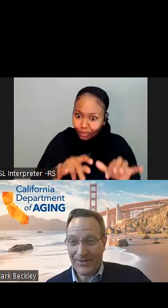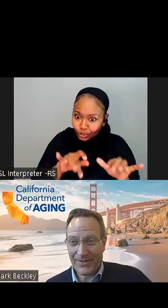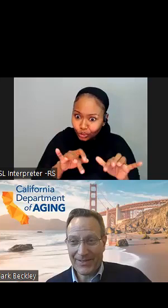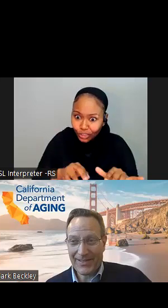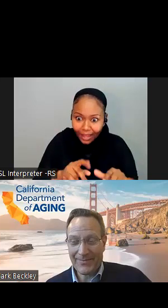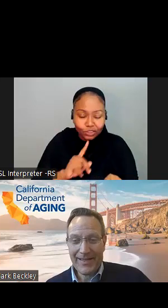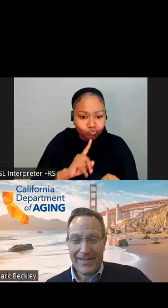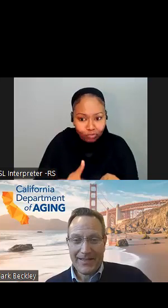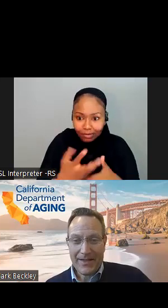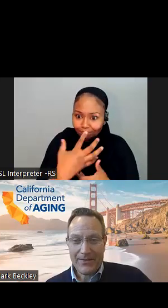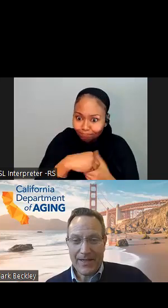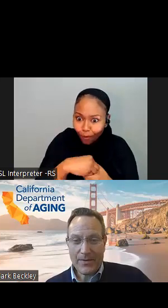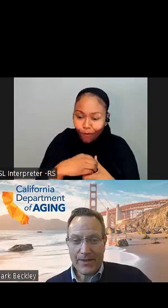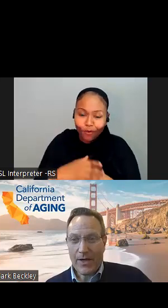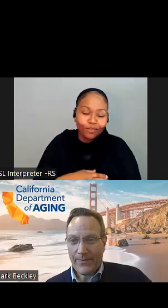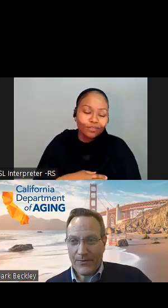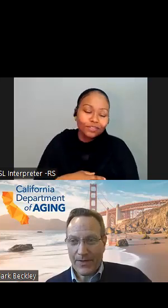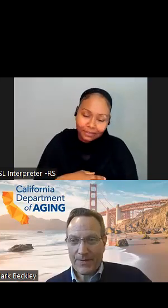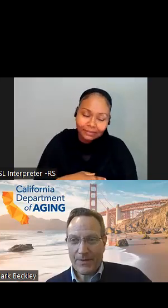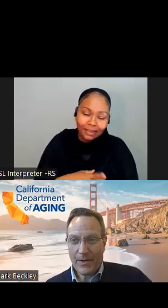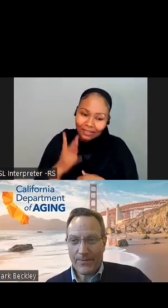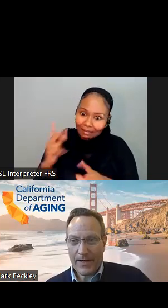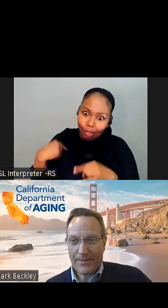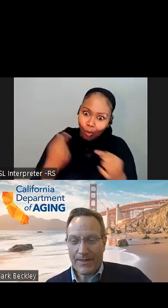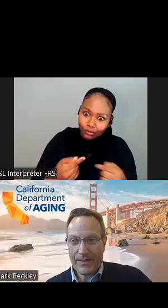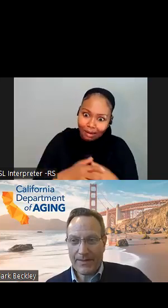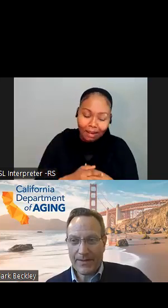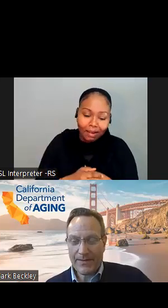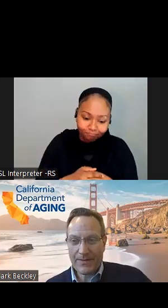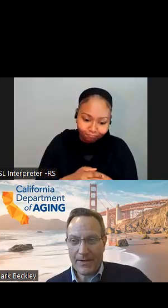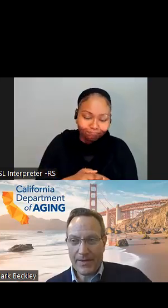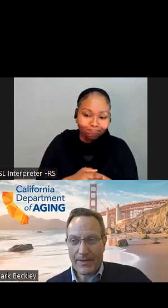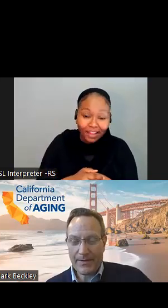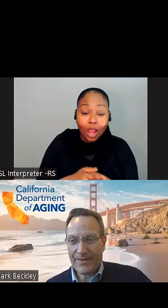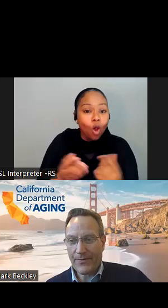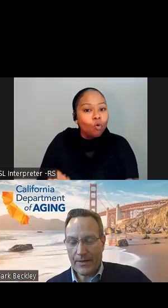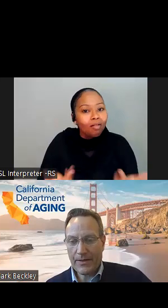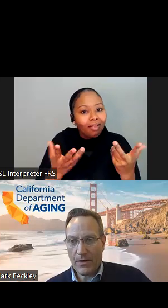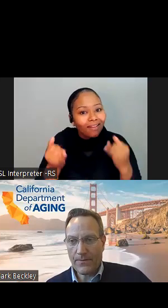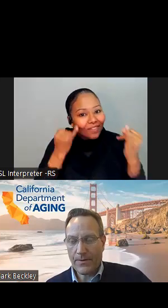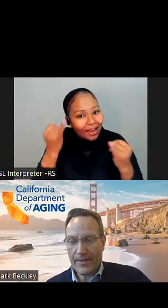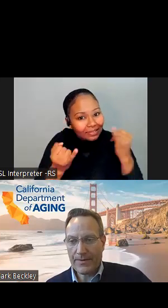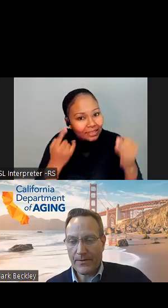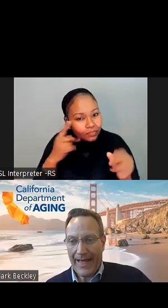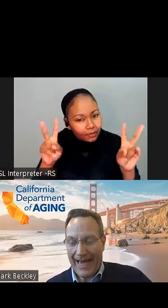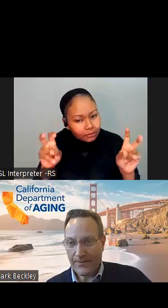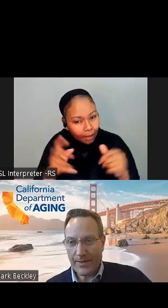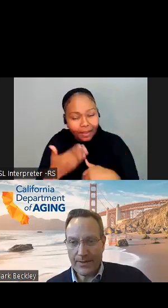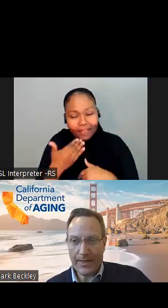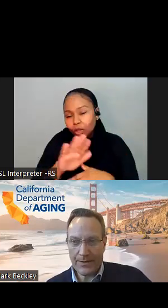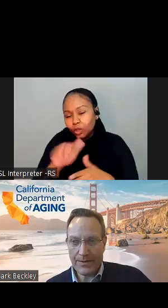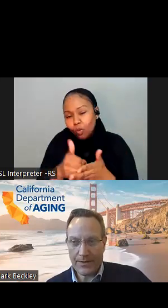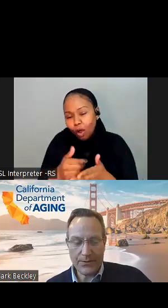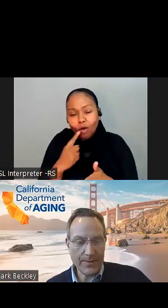in a very long time. So definitely a lot of interest, a lot of thoughts and ideas on this topic. So thank you all for being so